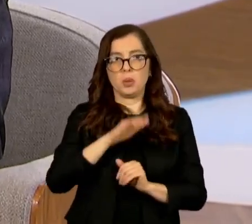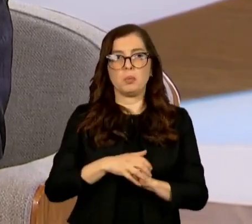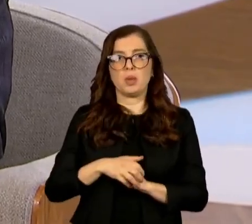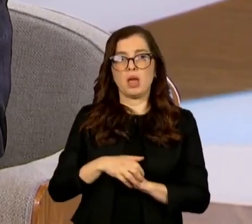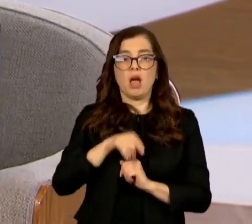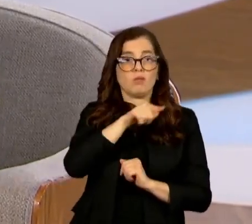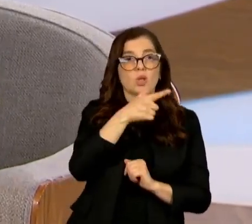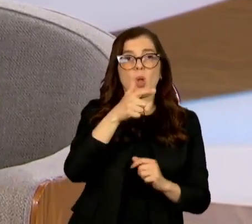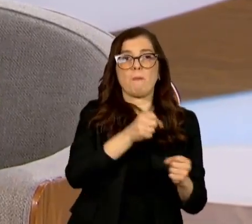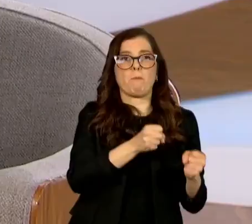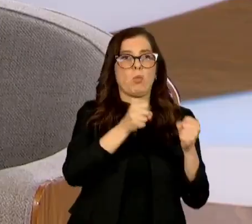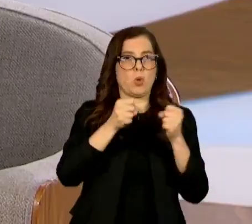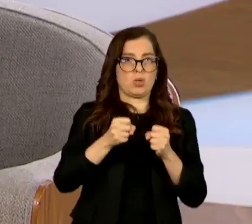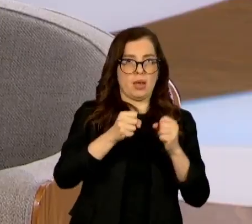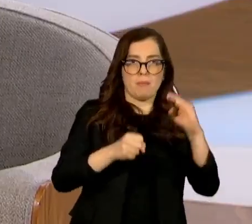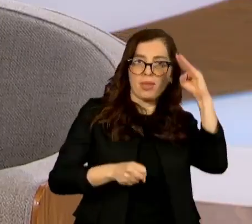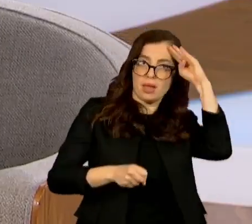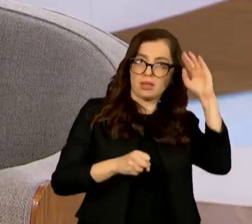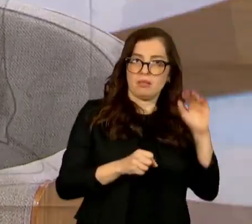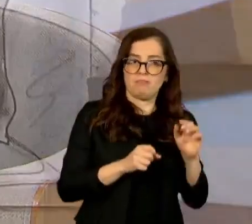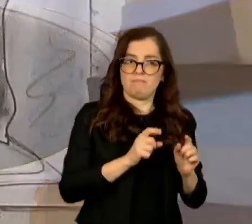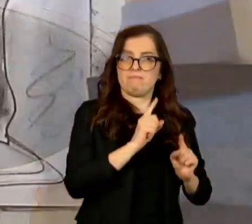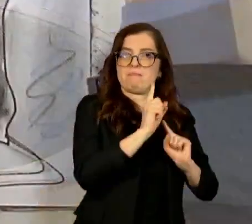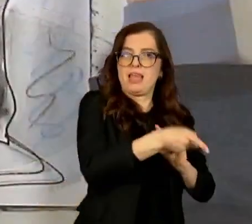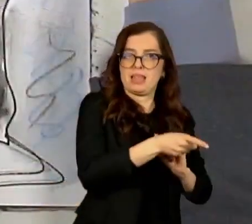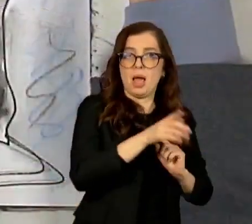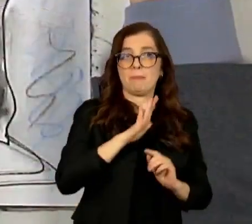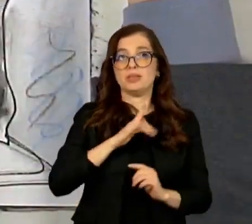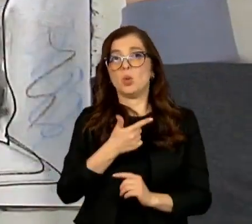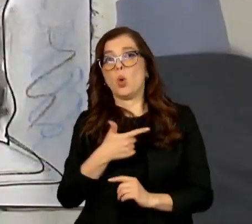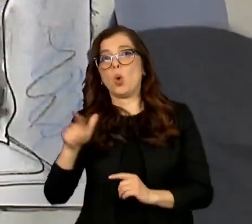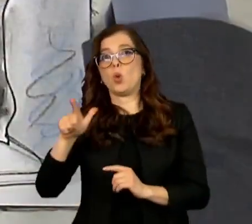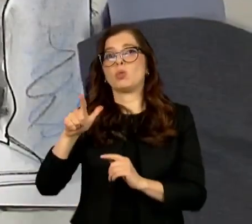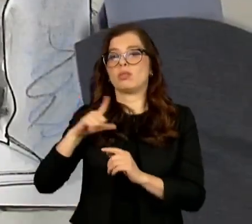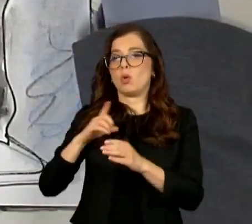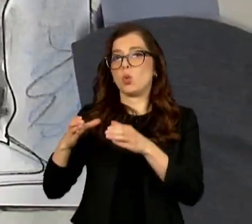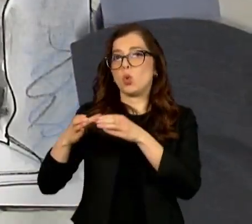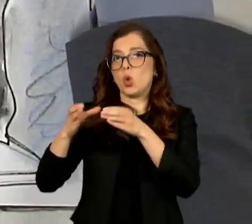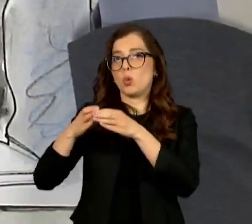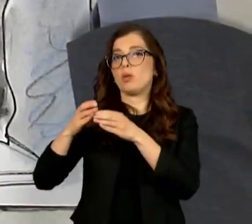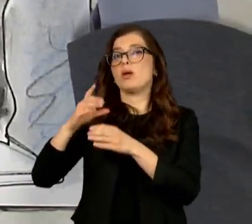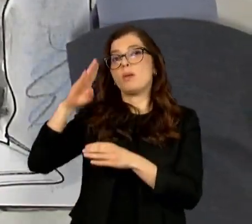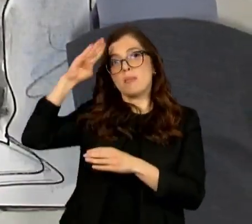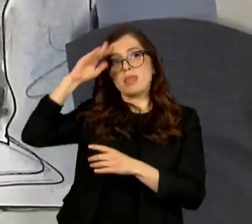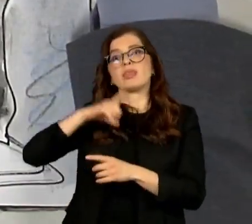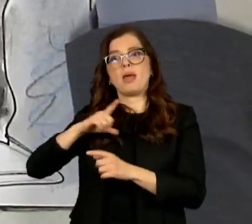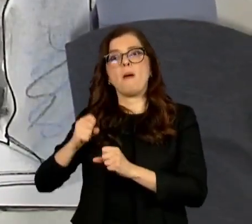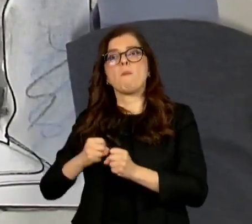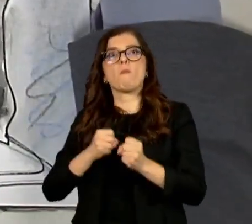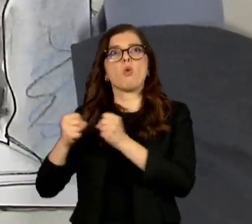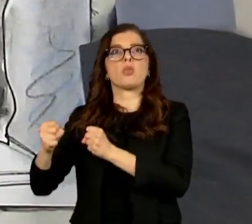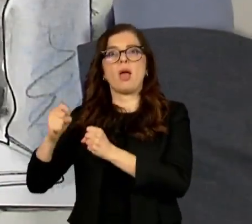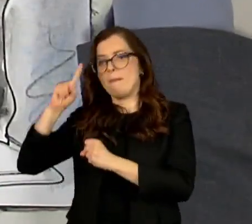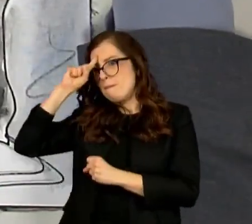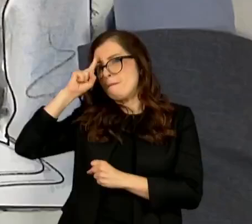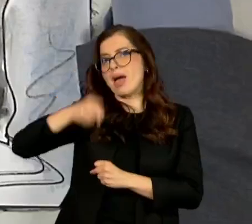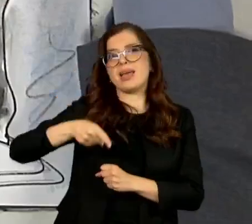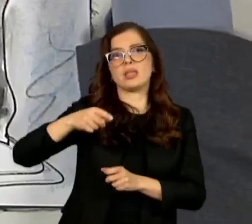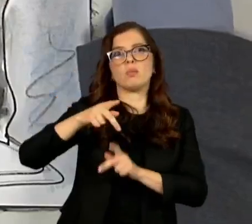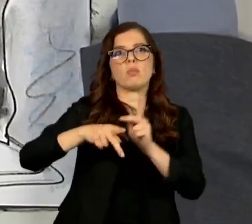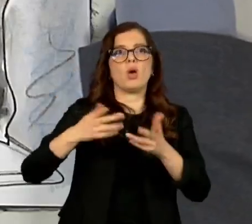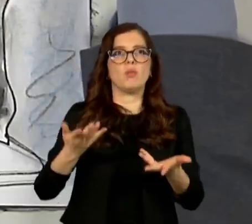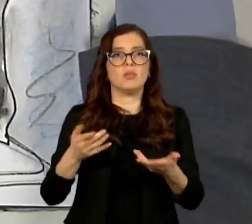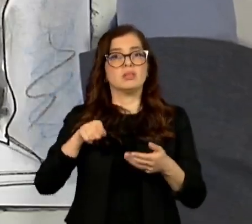power. The military is subordinate to the civilian government. That is what makes